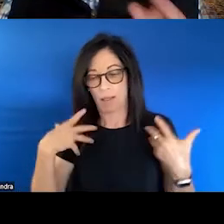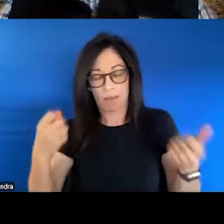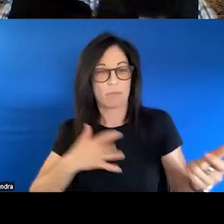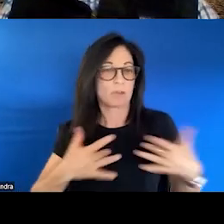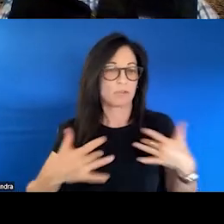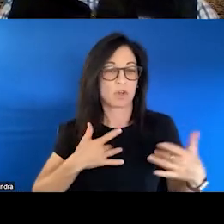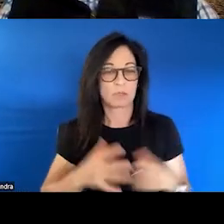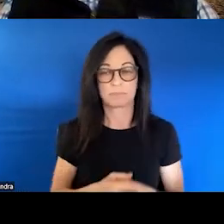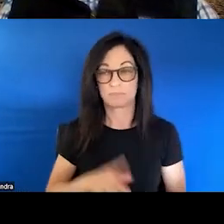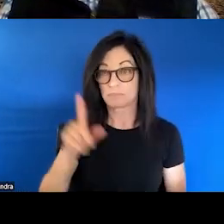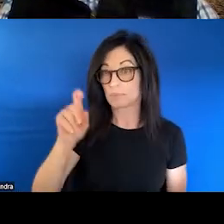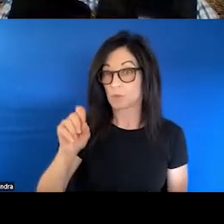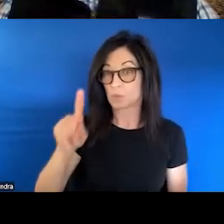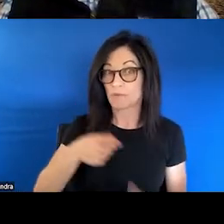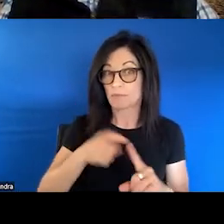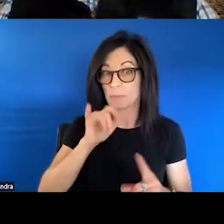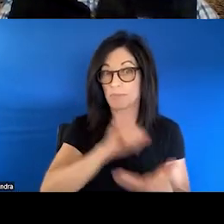And 101 of those